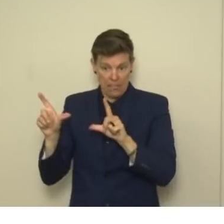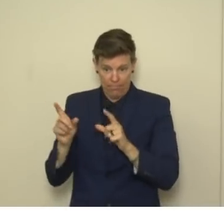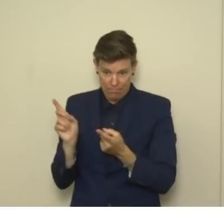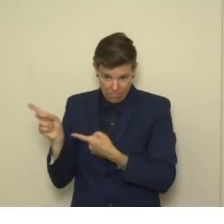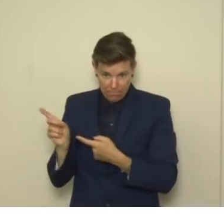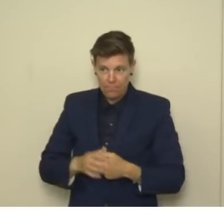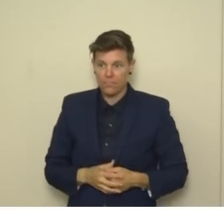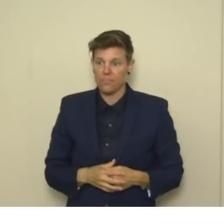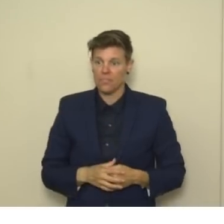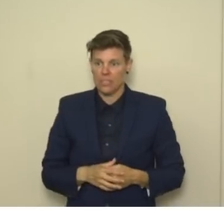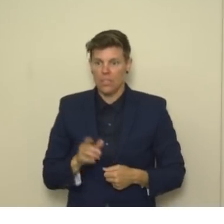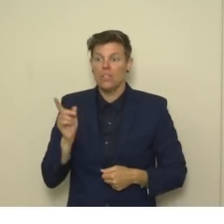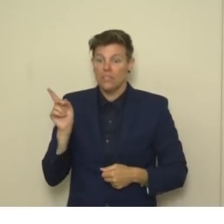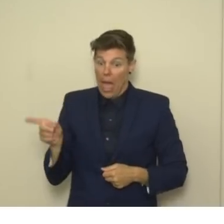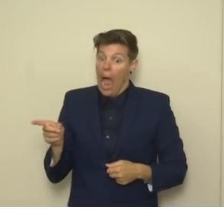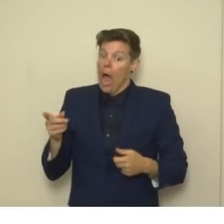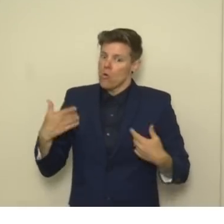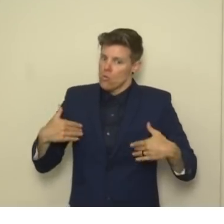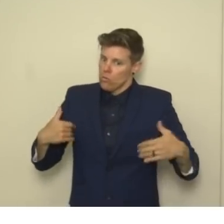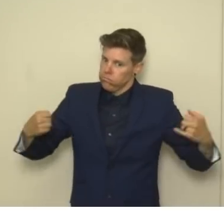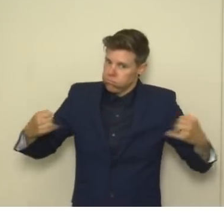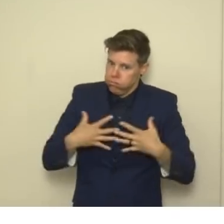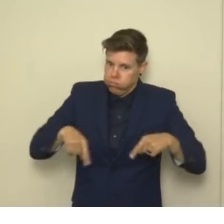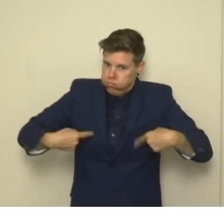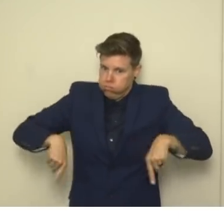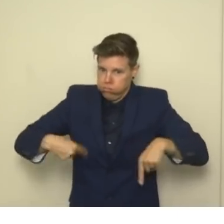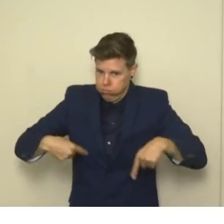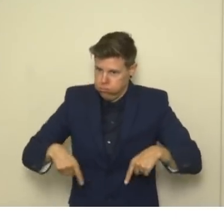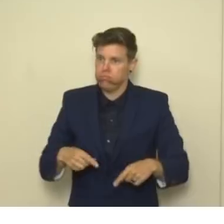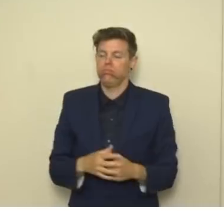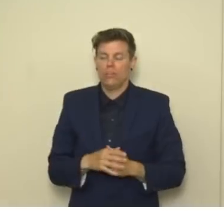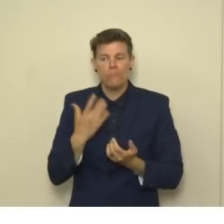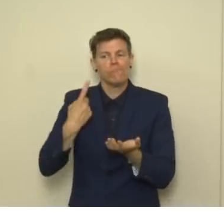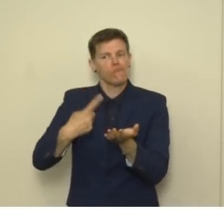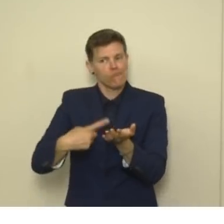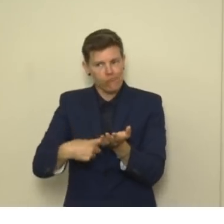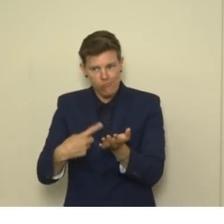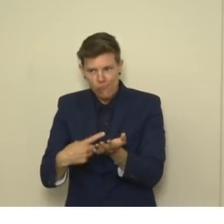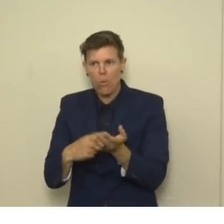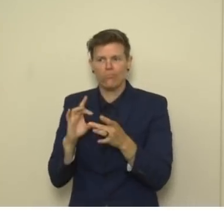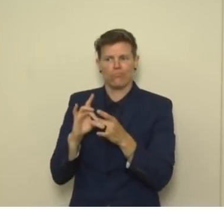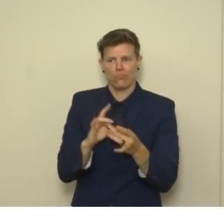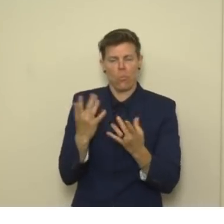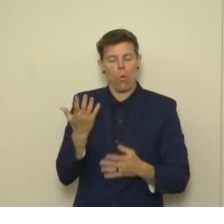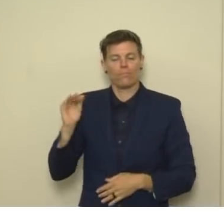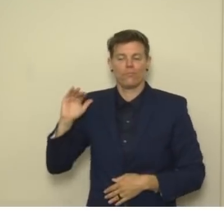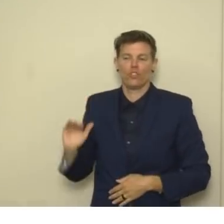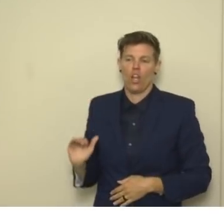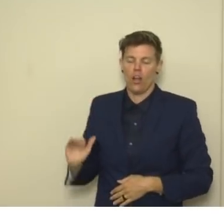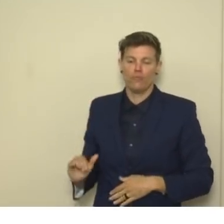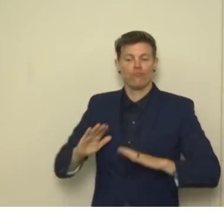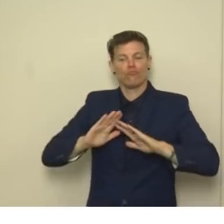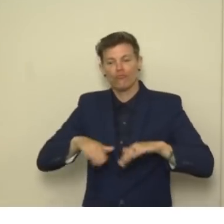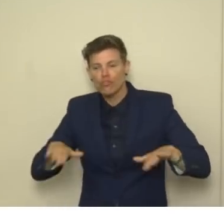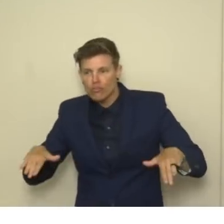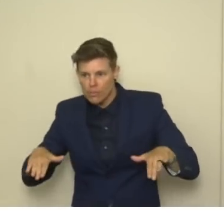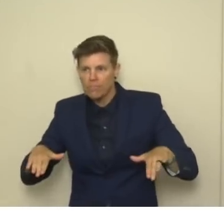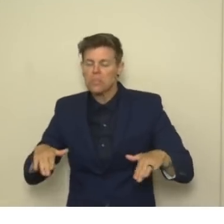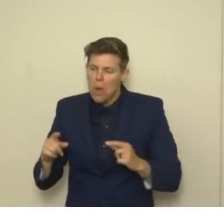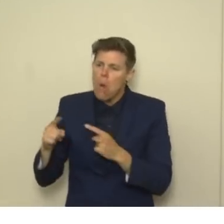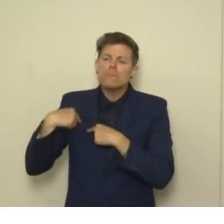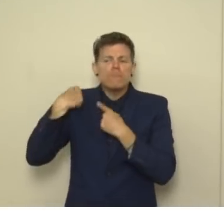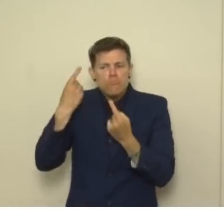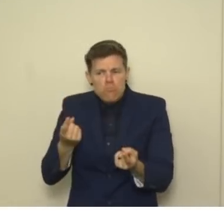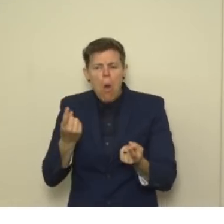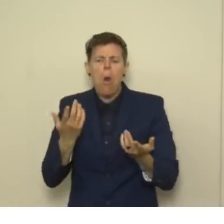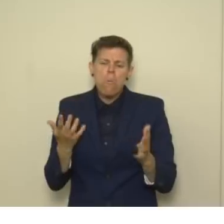been talking week after week about the percent of cases in kids, and it's been pretty consistently, 12.5%,